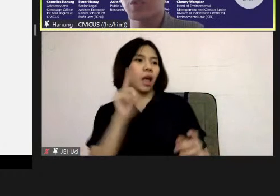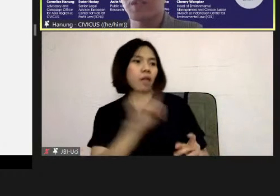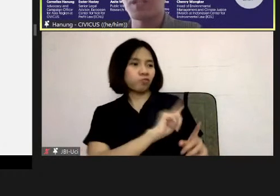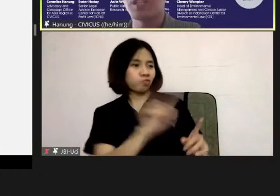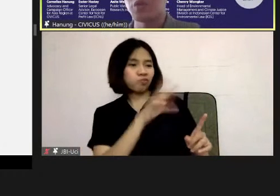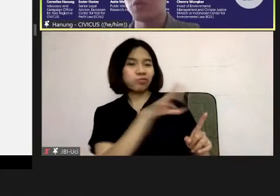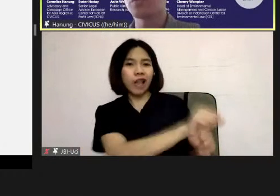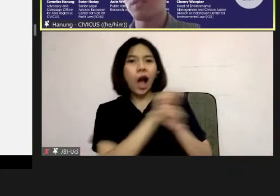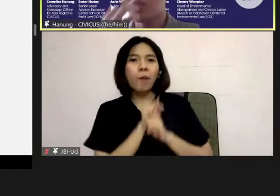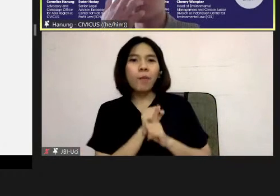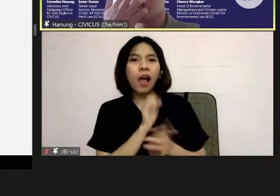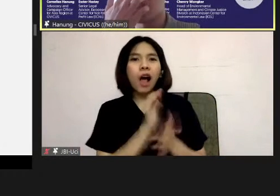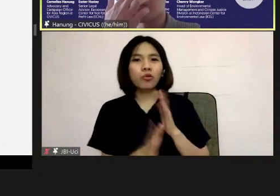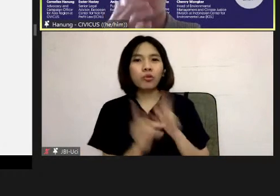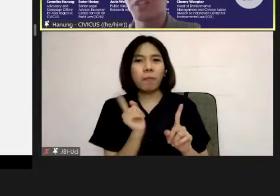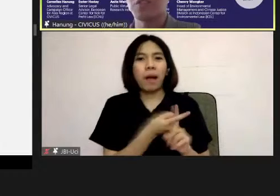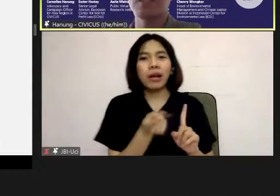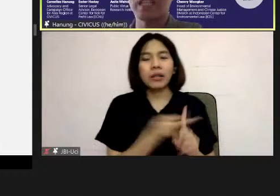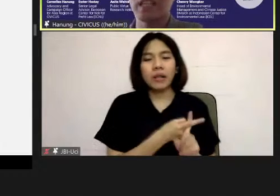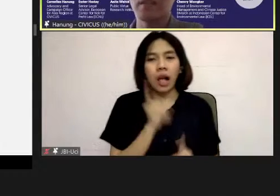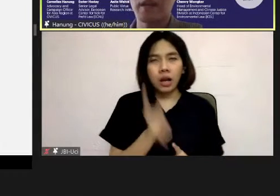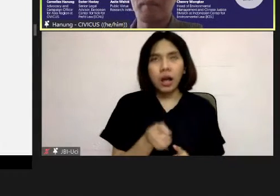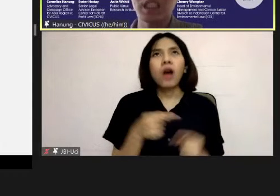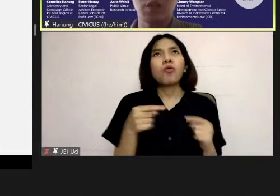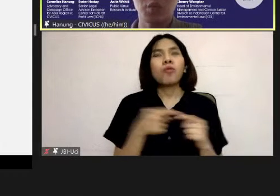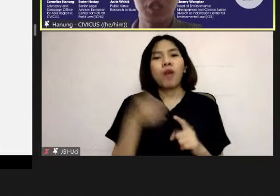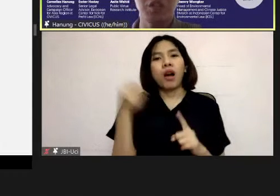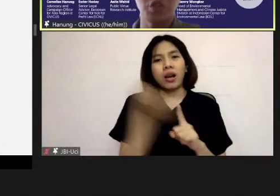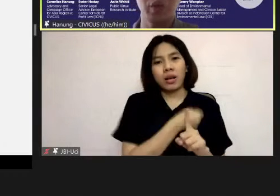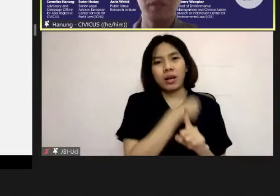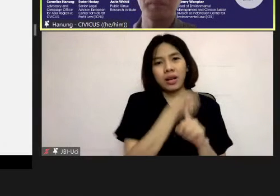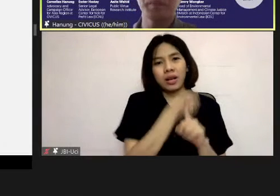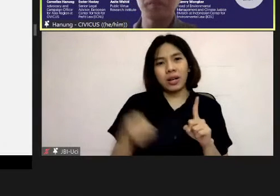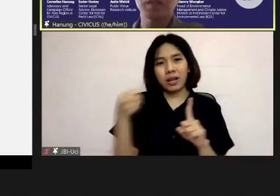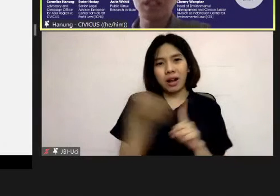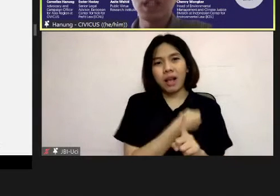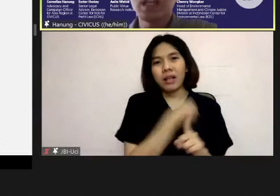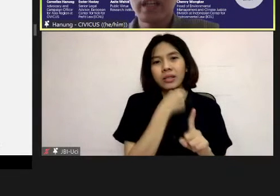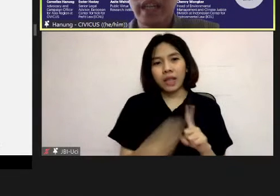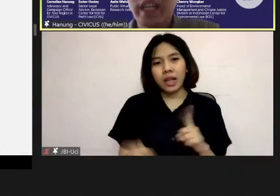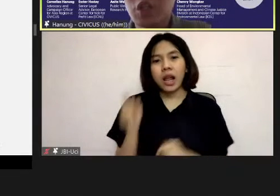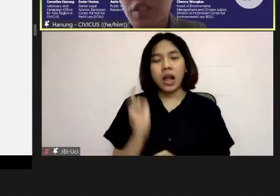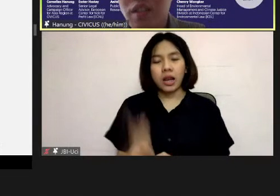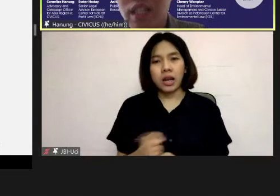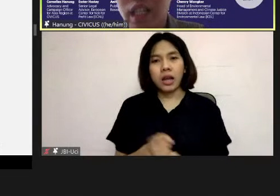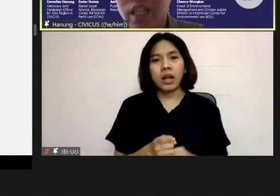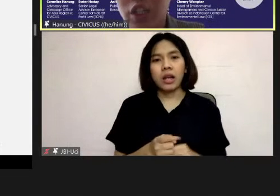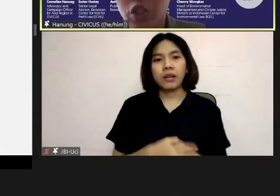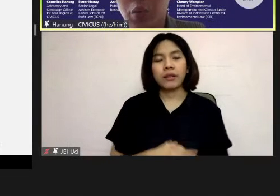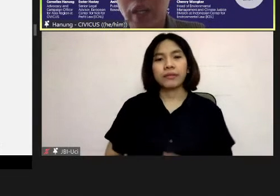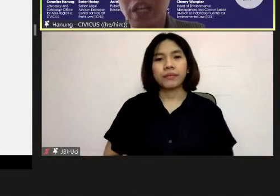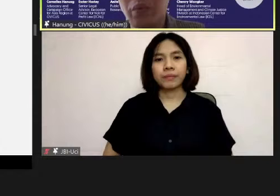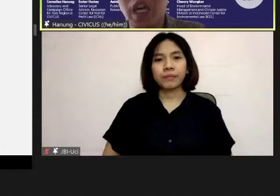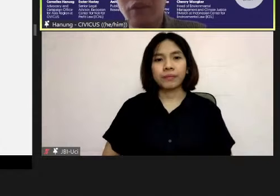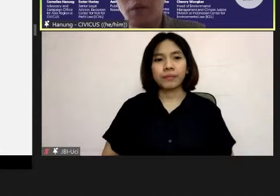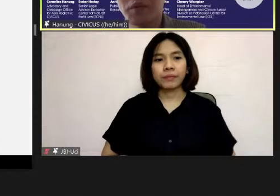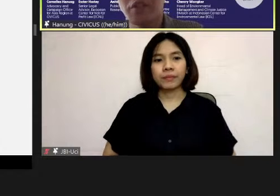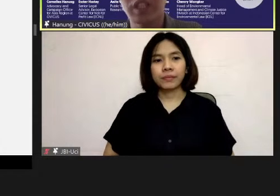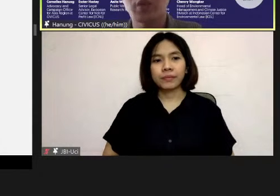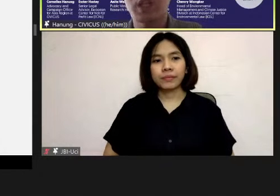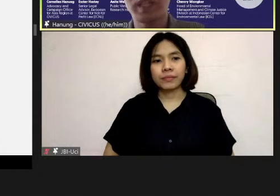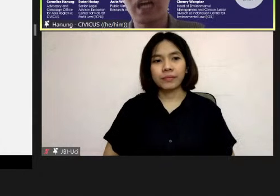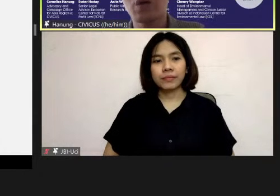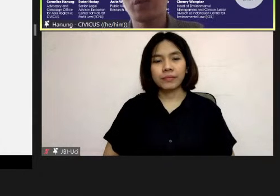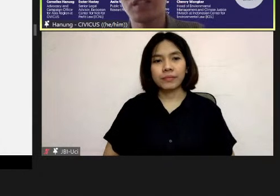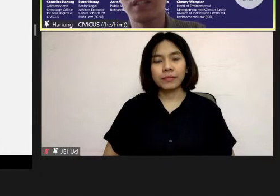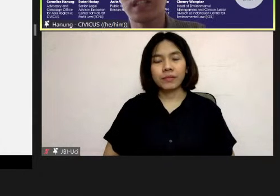COVID-19 restriction being used to detain protesters in Pacific region as well. Interesting trend that we have observed